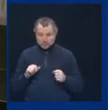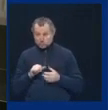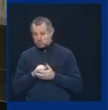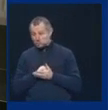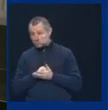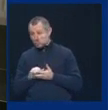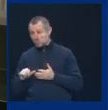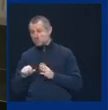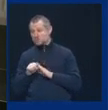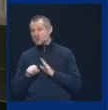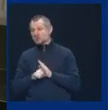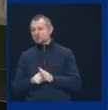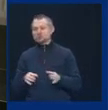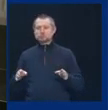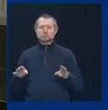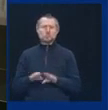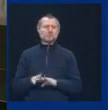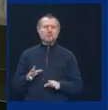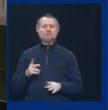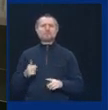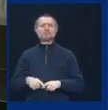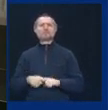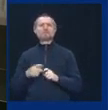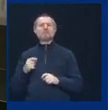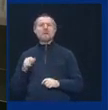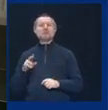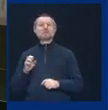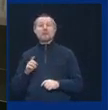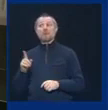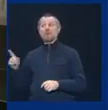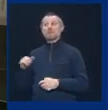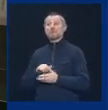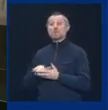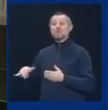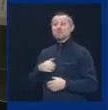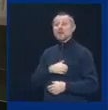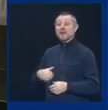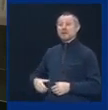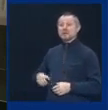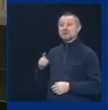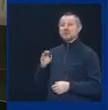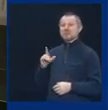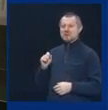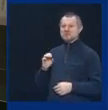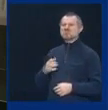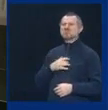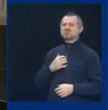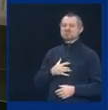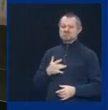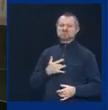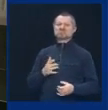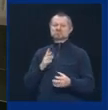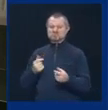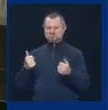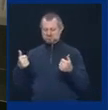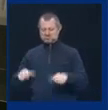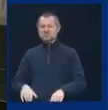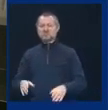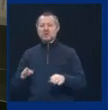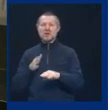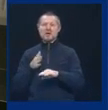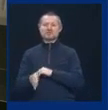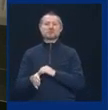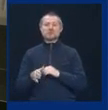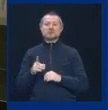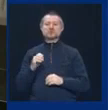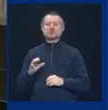pause. Mayor de Blasio has said he believes it will be necessary right after Christmas. I'm wondering why